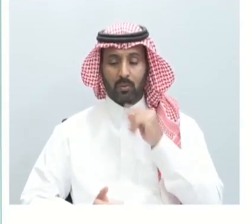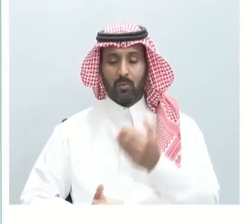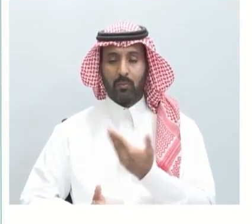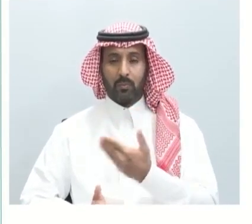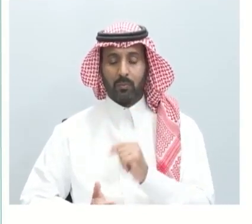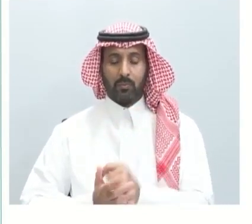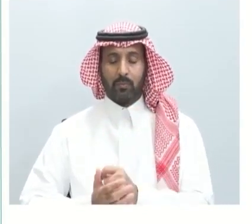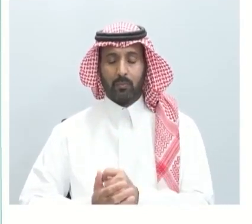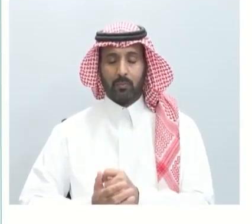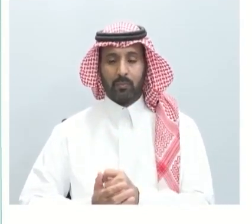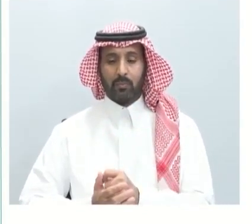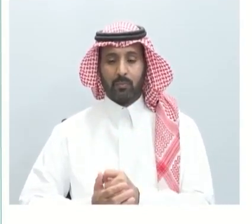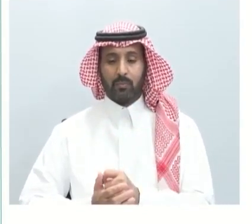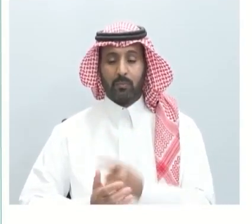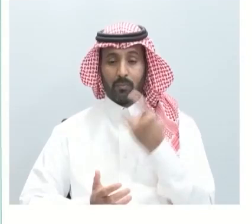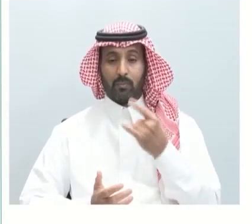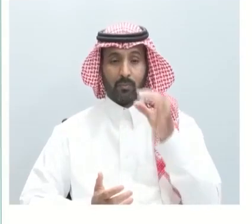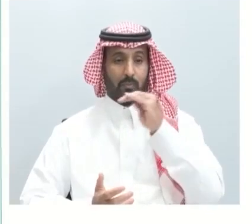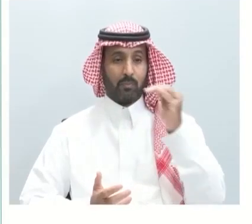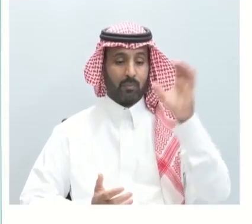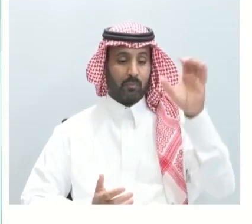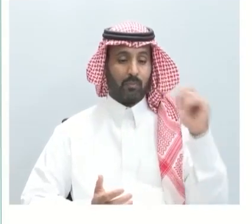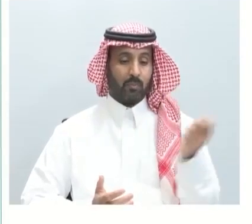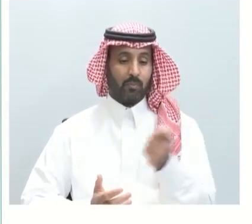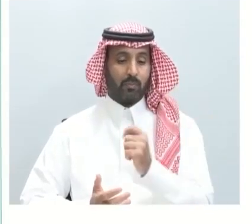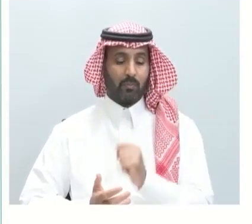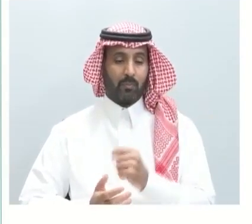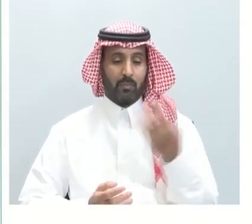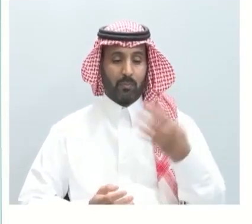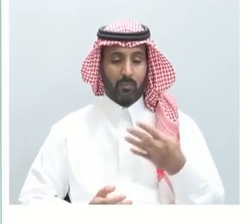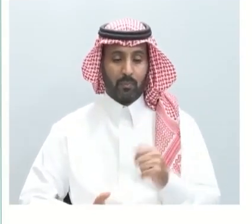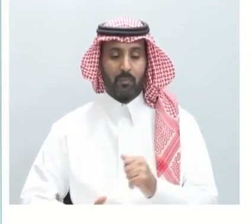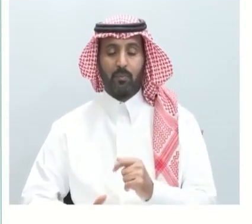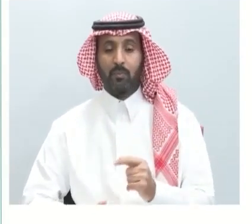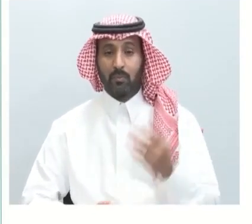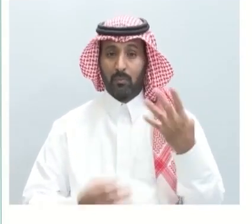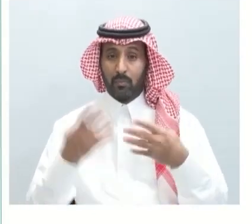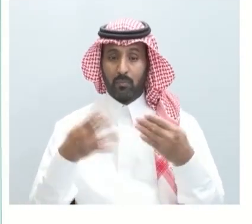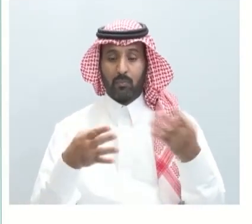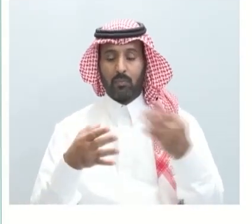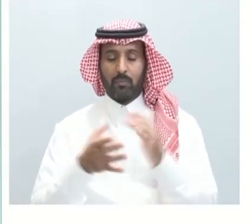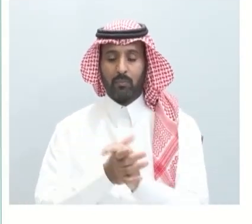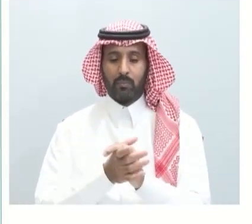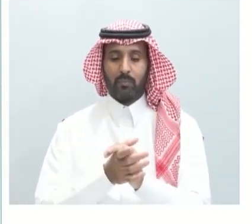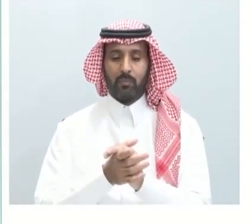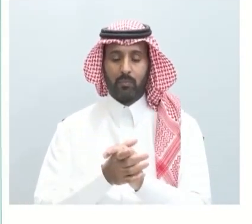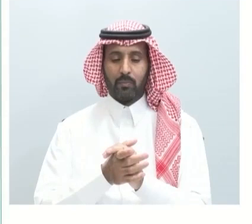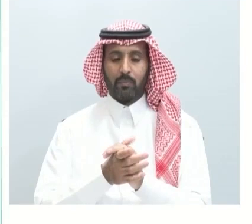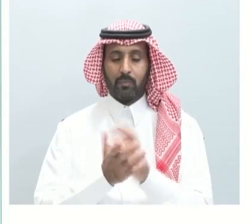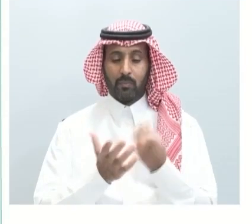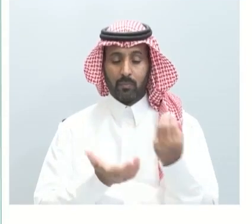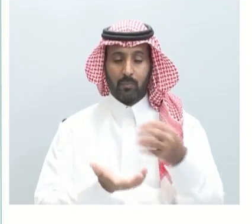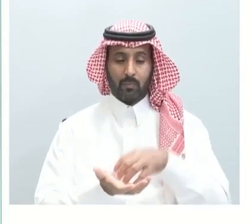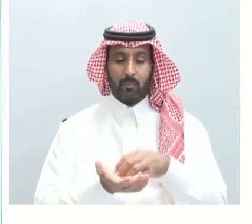have 10 sentences that we have to write, or 10 questions and answers that we have to write. Number one, beautiful